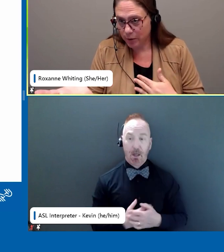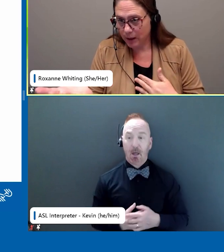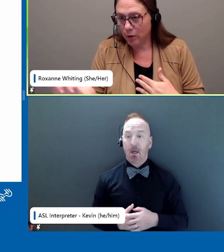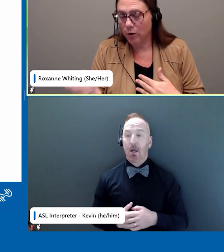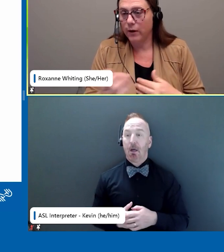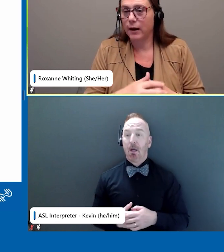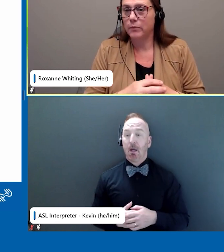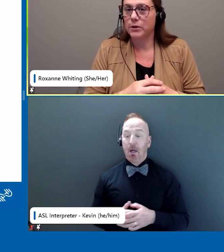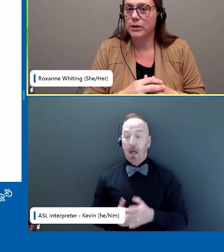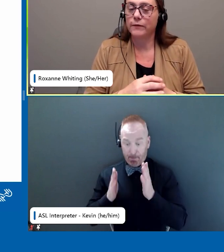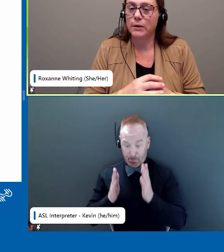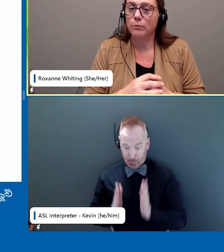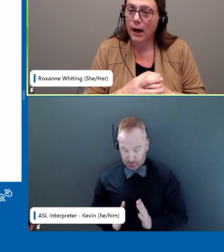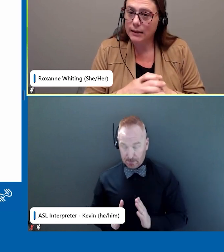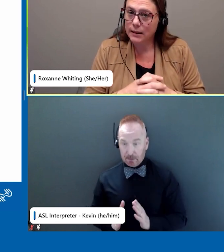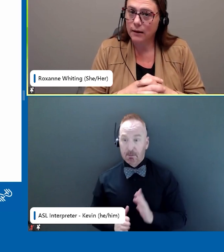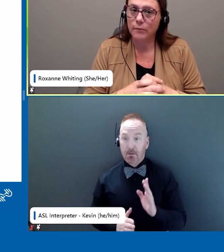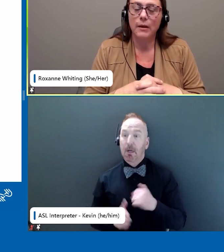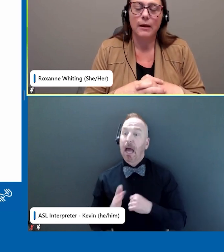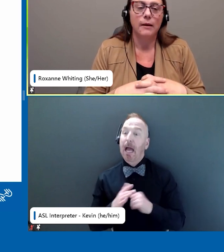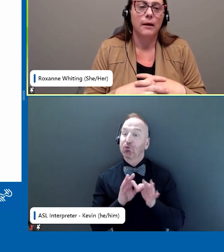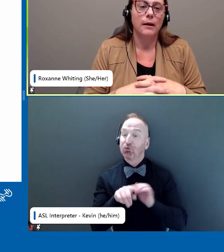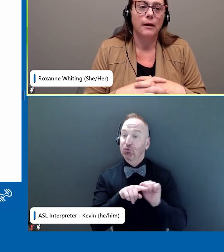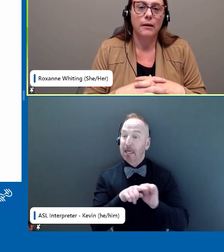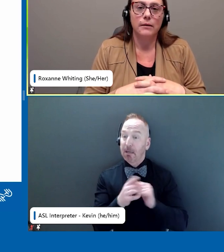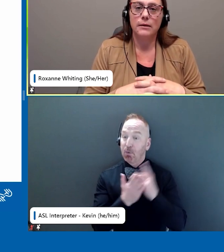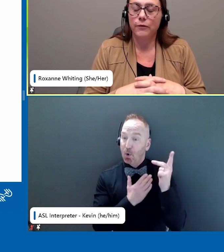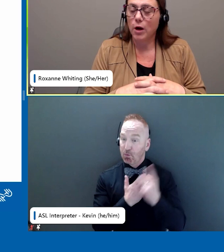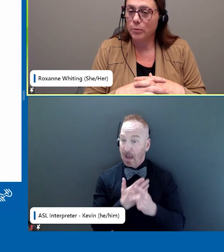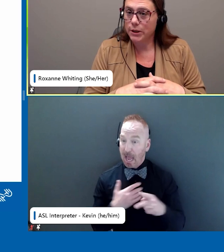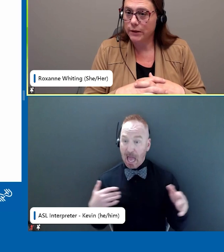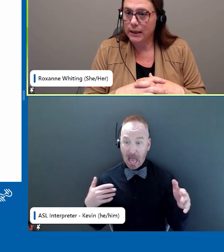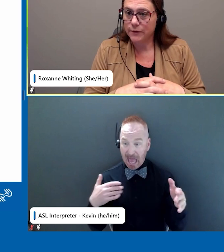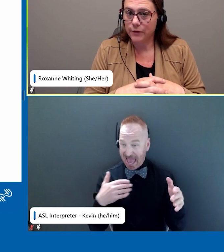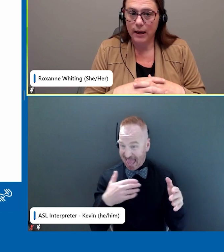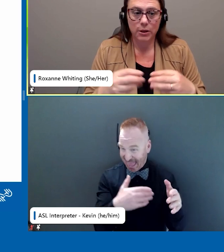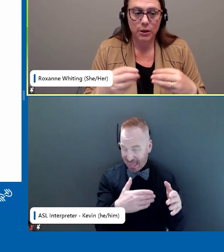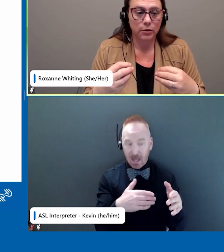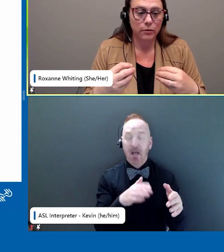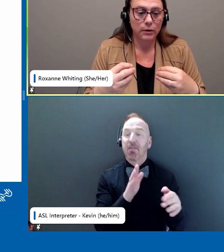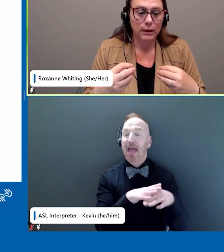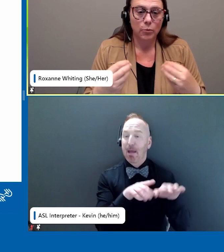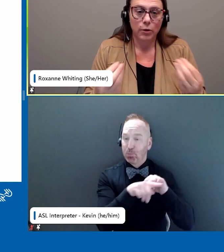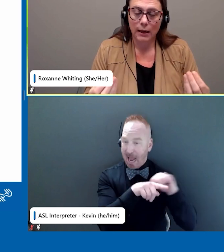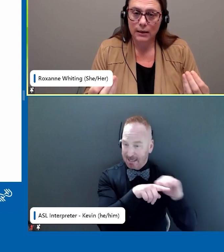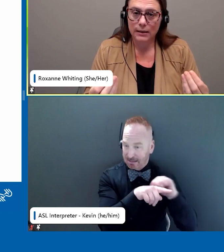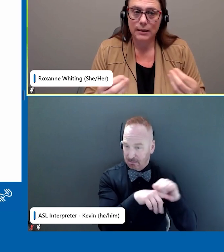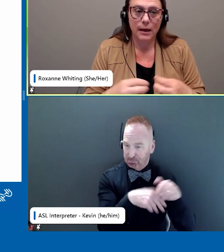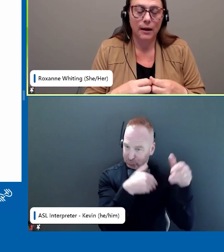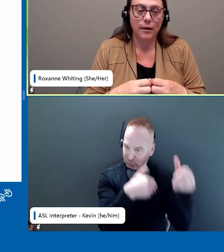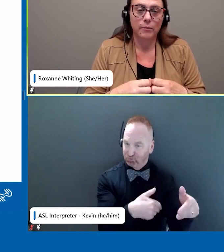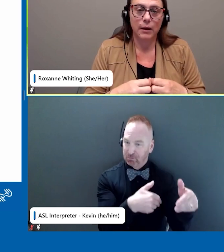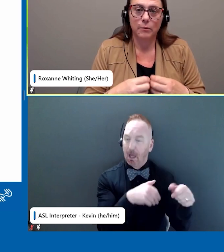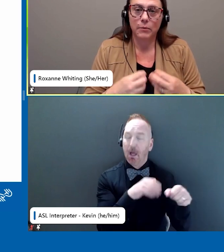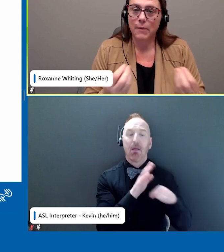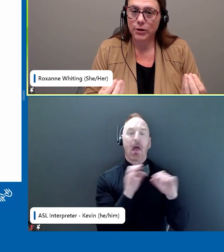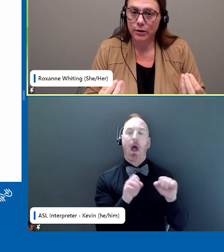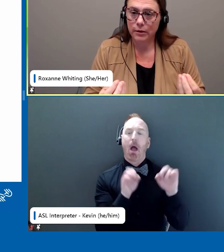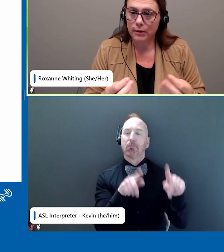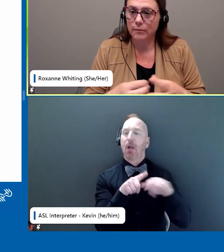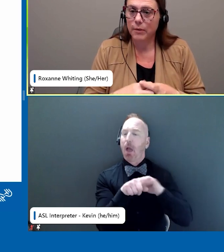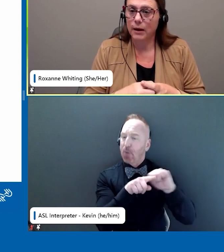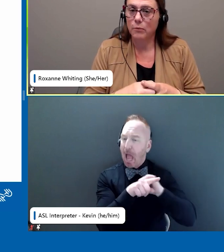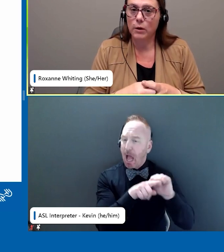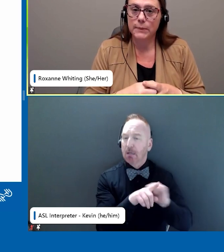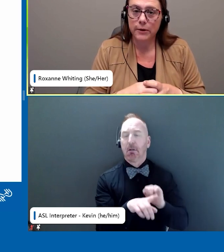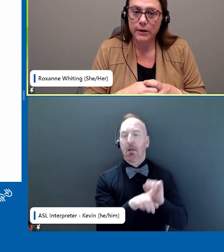an interpreting program, there's often practicum, different opportunities for them to practice and be